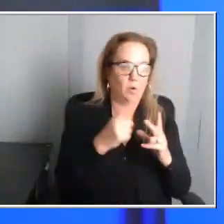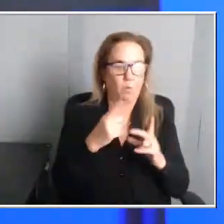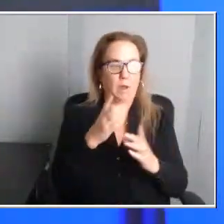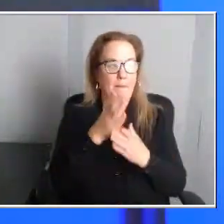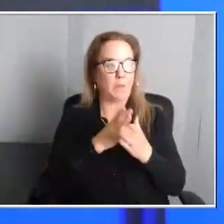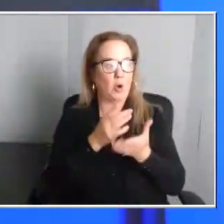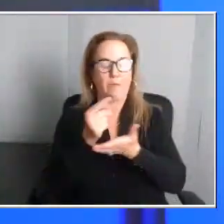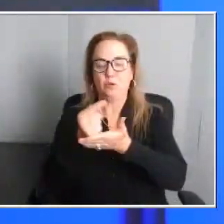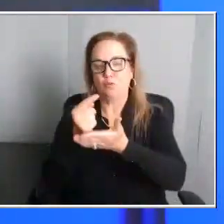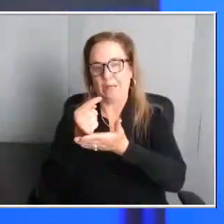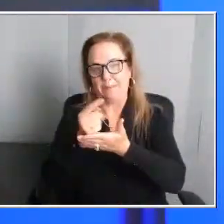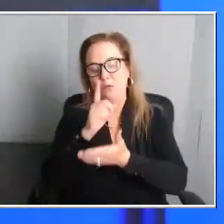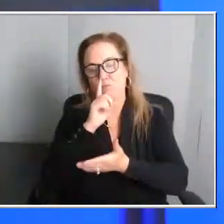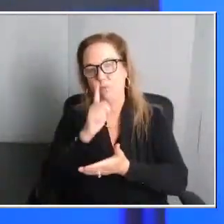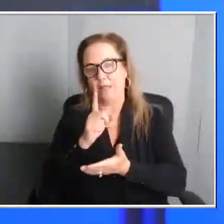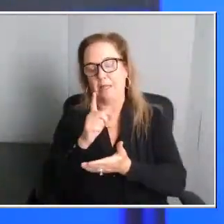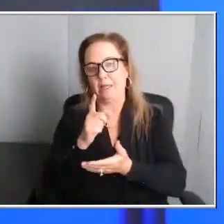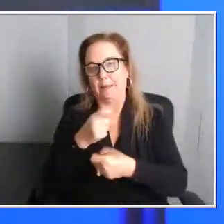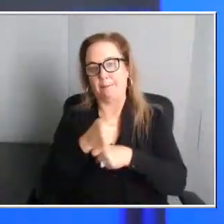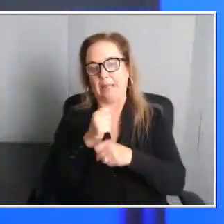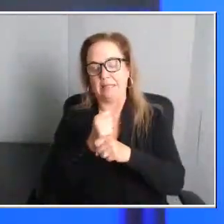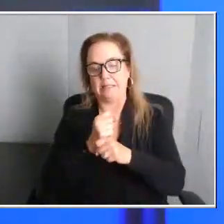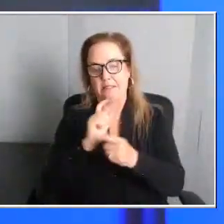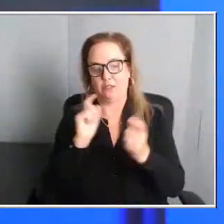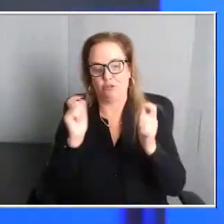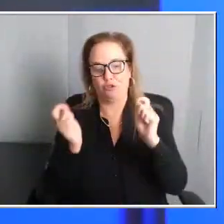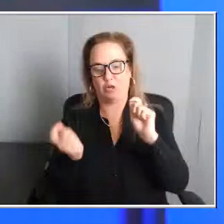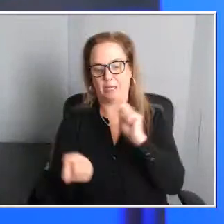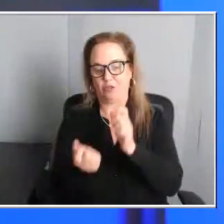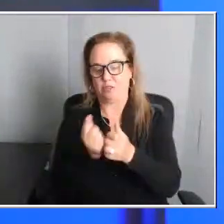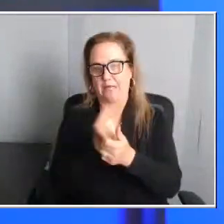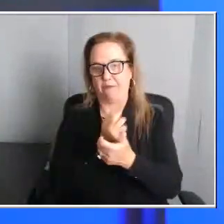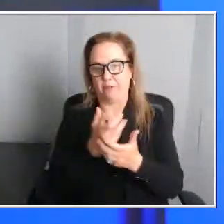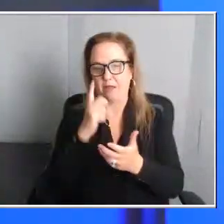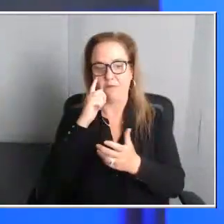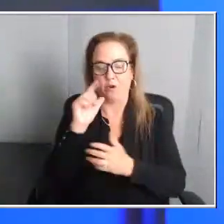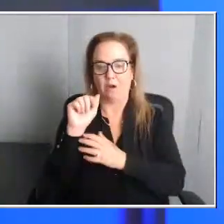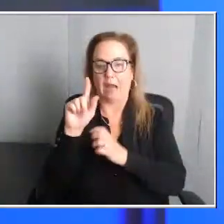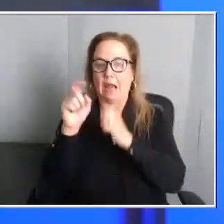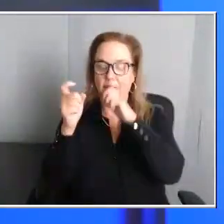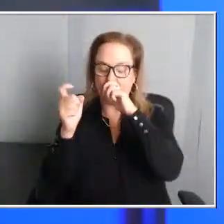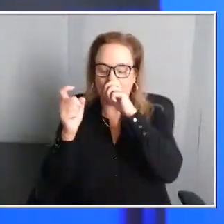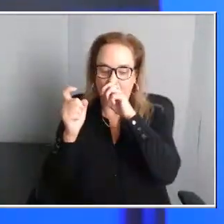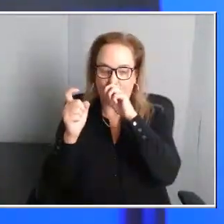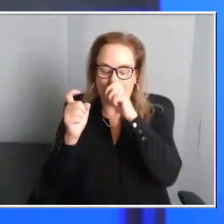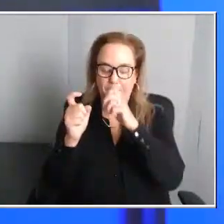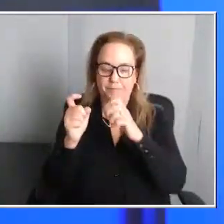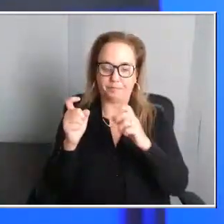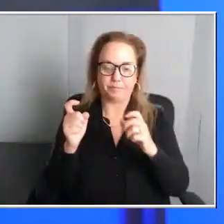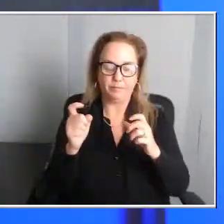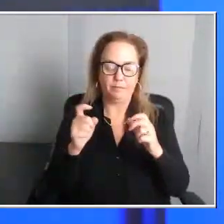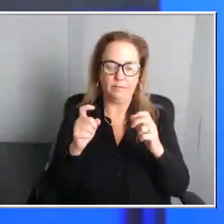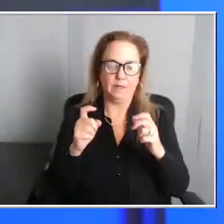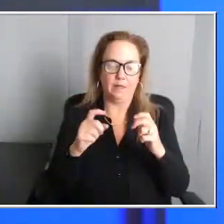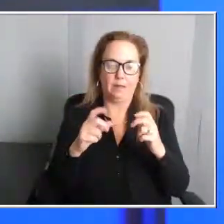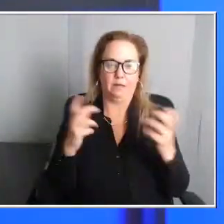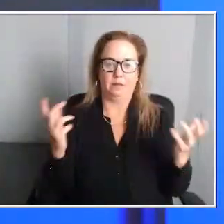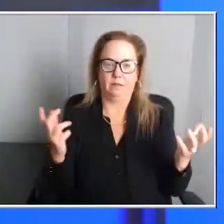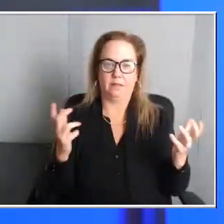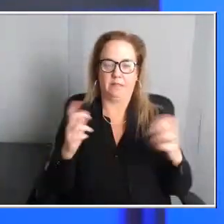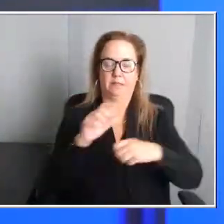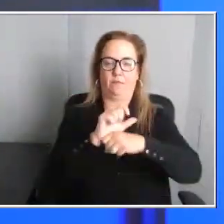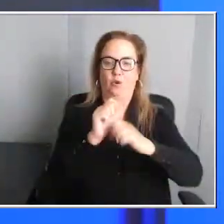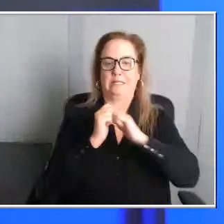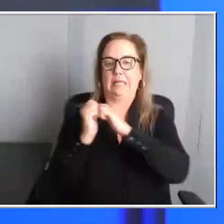treatment is what really changes everything. But I feel like for Alex, it's been sort of these building blocks that have worked